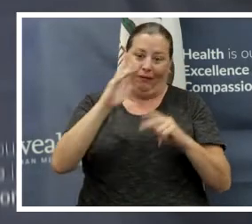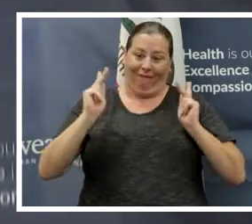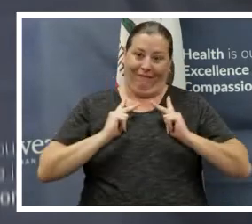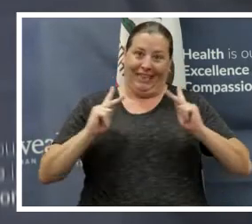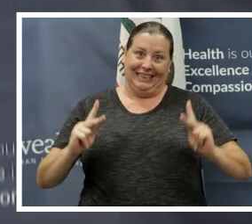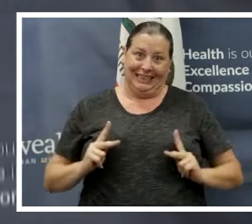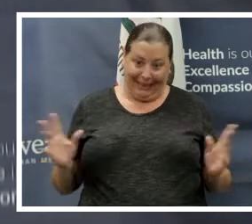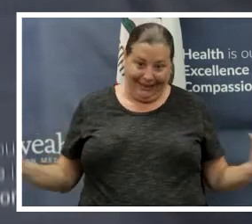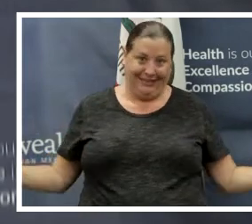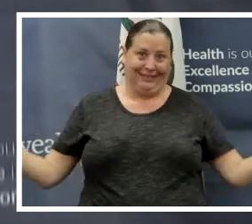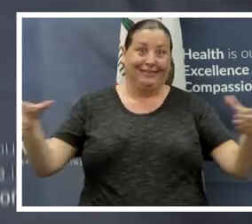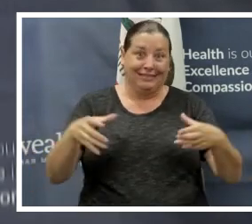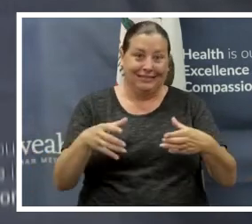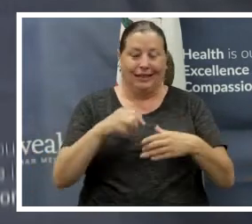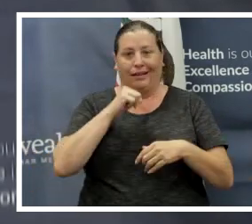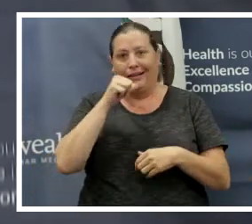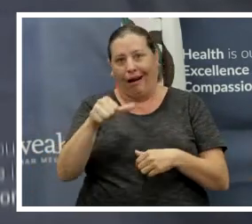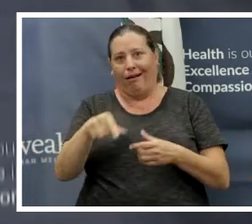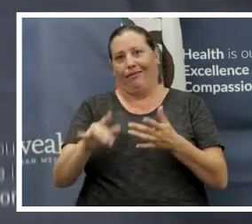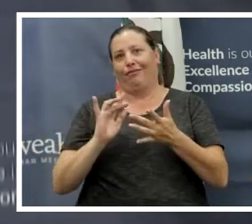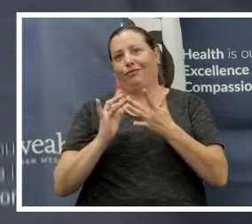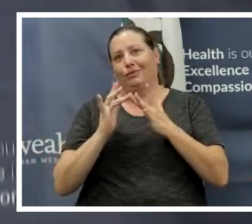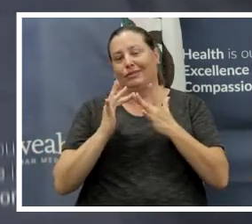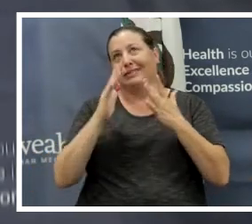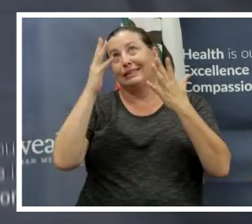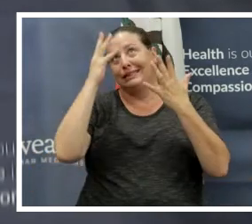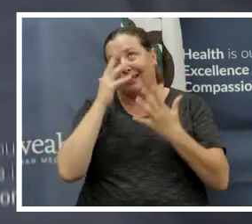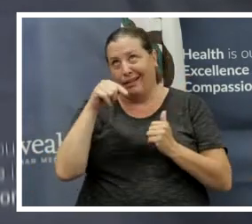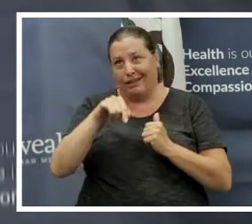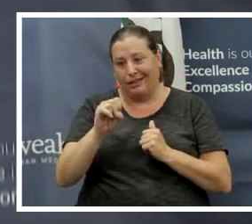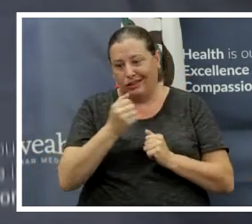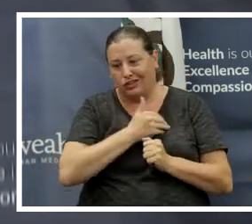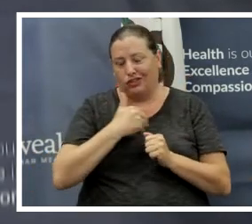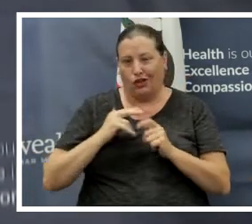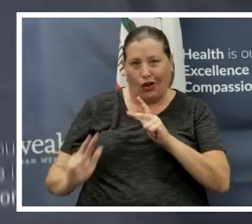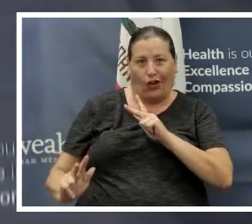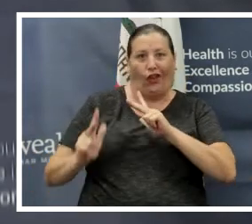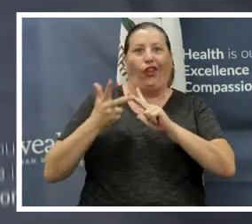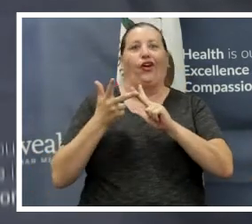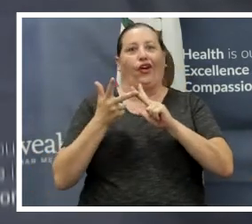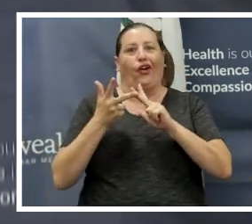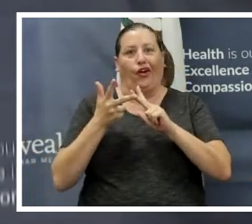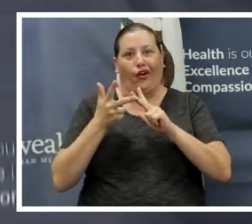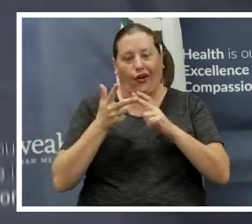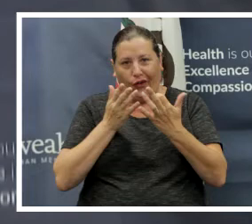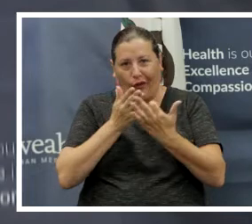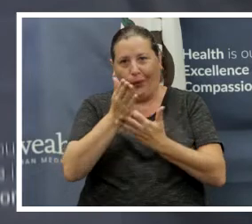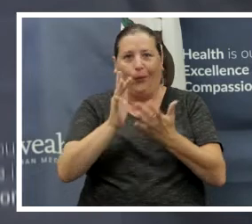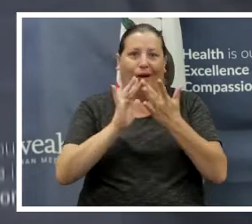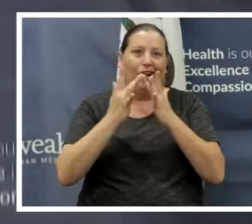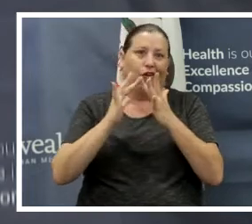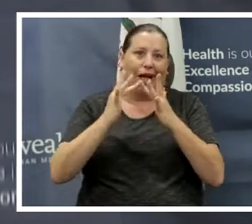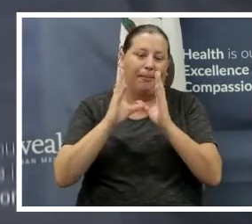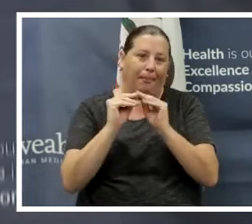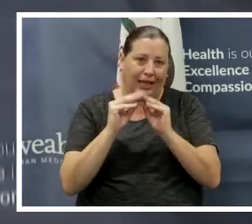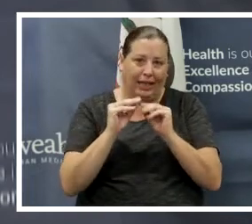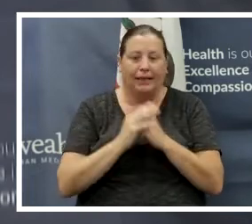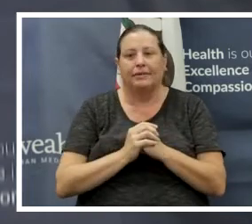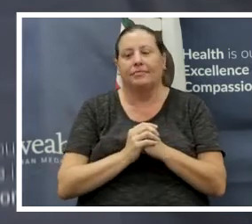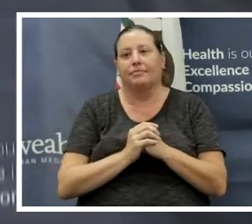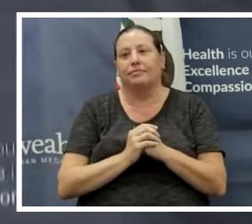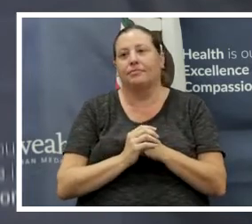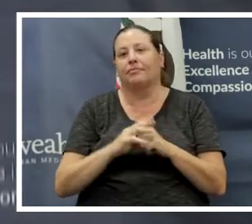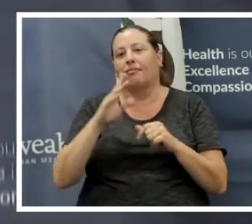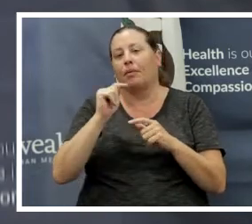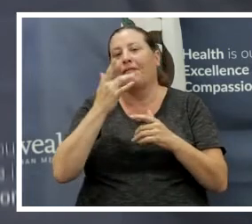virtually. Sadly, this is the third virtual town hall meeting that we've had to do. Fortunately, Lynn Havard-Mervis